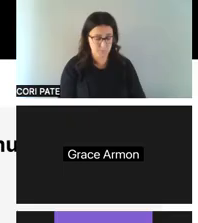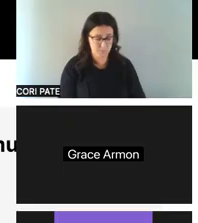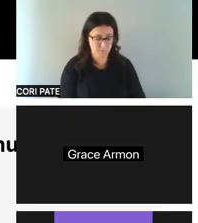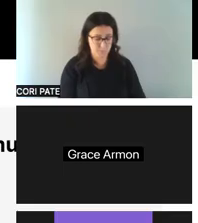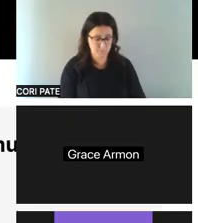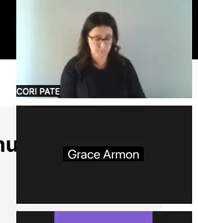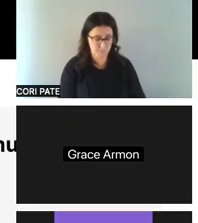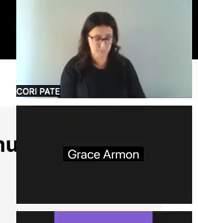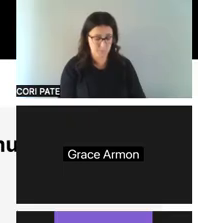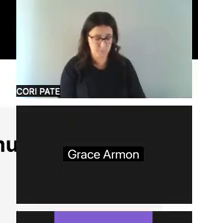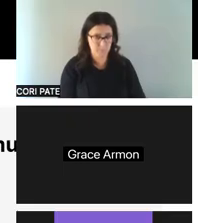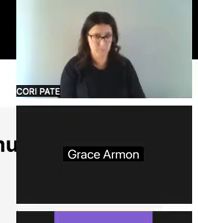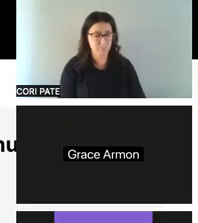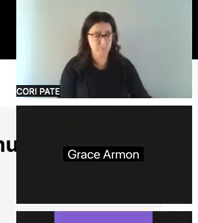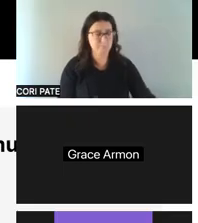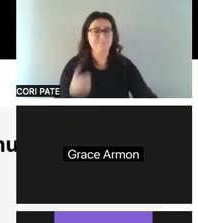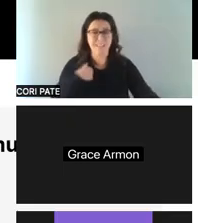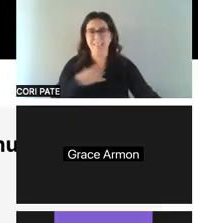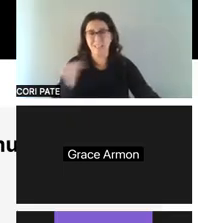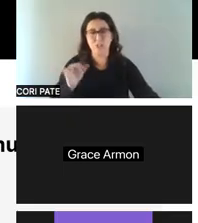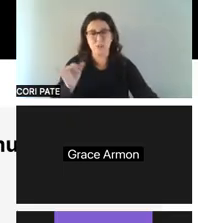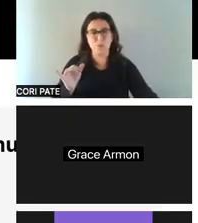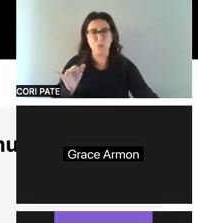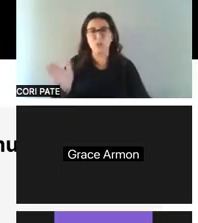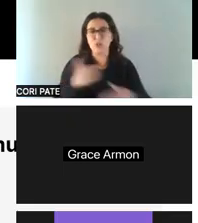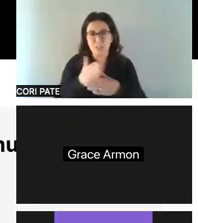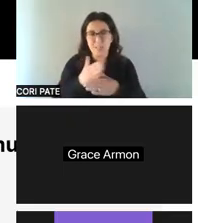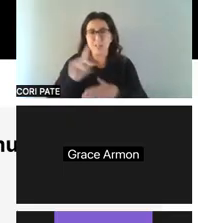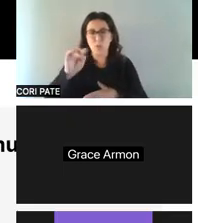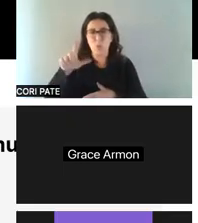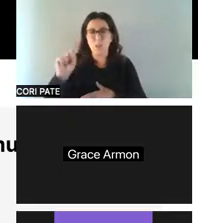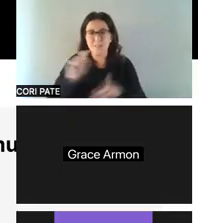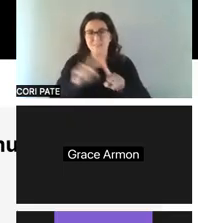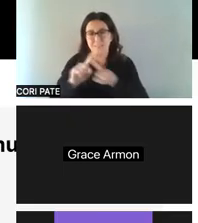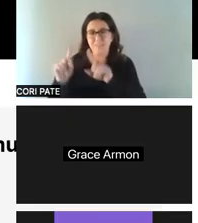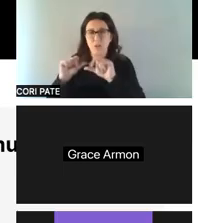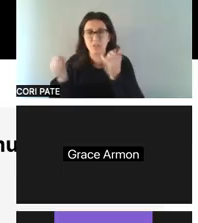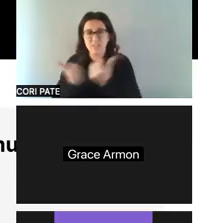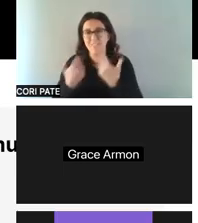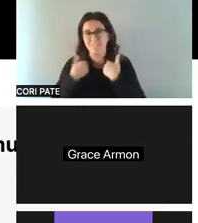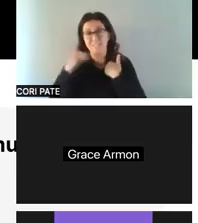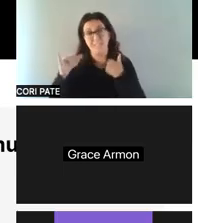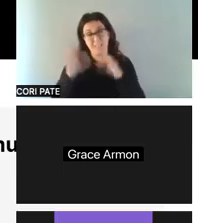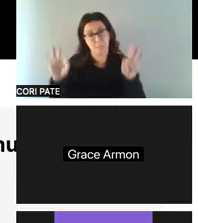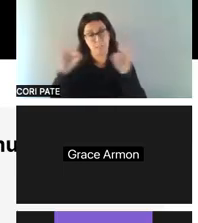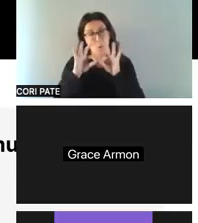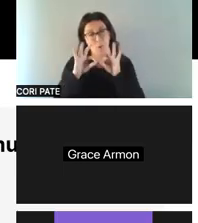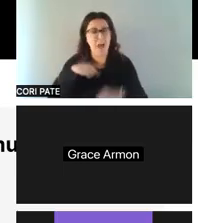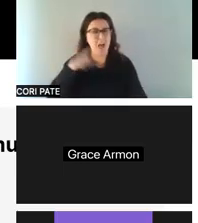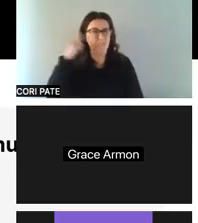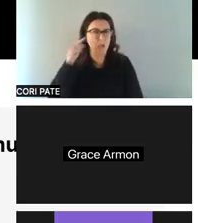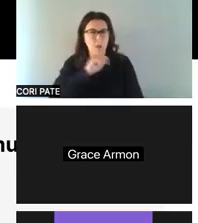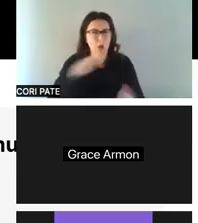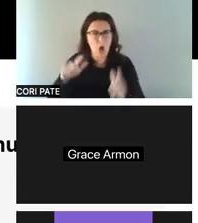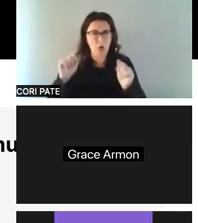I really like this too, sharing tools used at everyone's agencies. I think that's really important, because I think we can all see